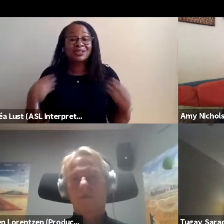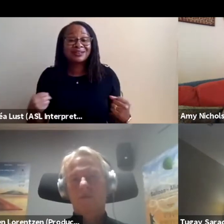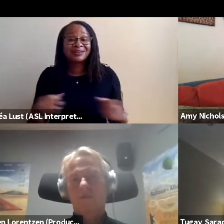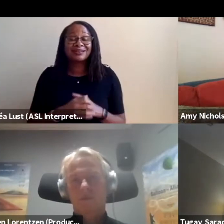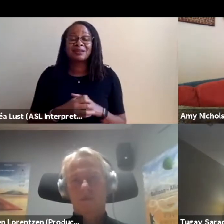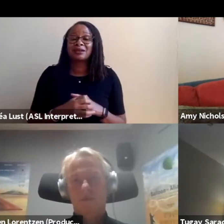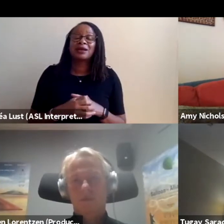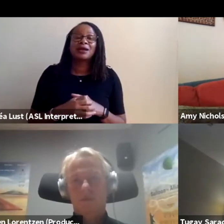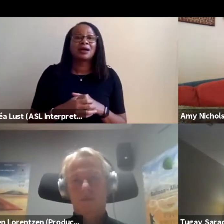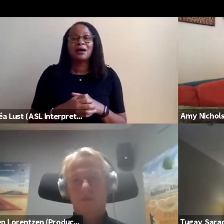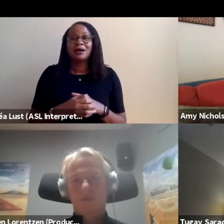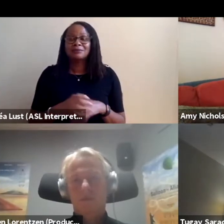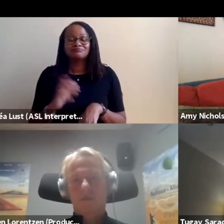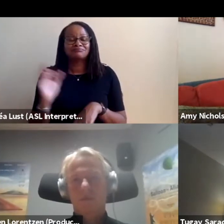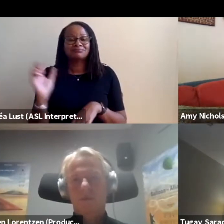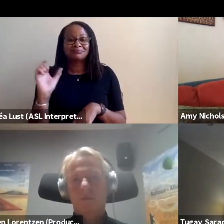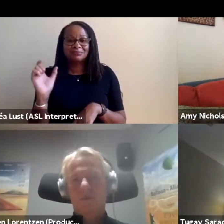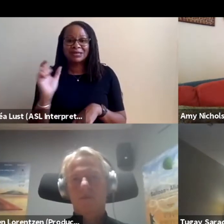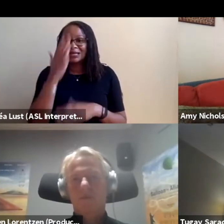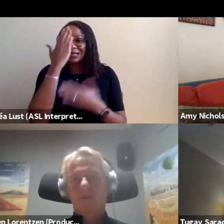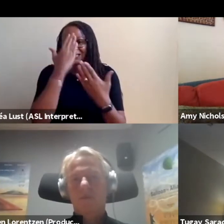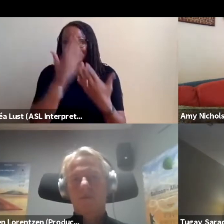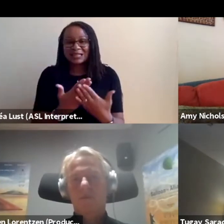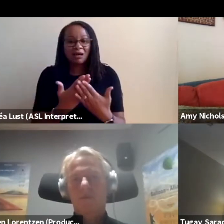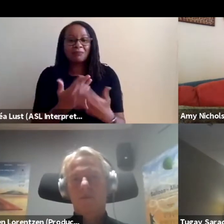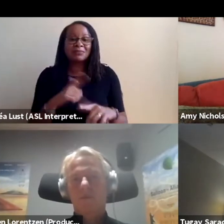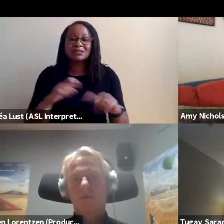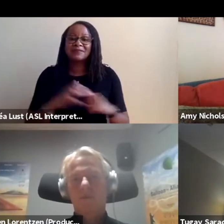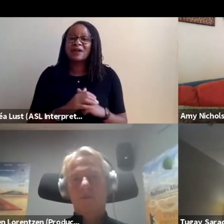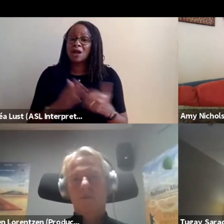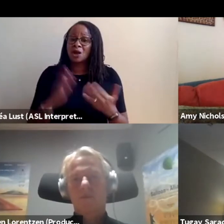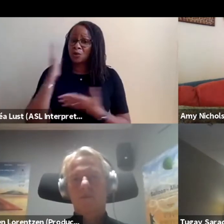of each other before this project came about, or like, how did you meet?